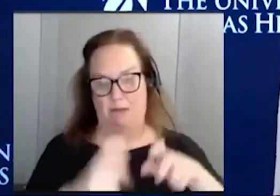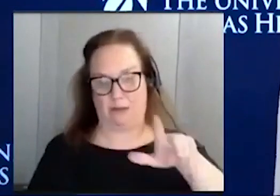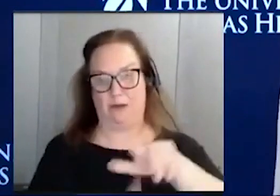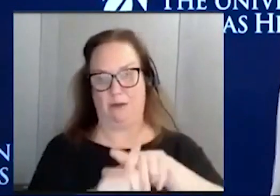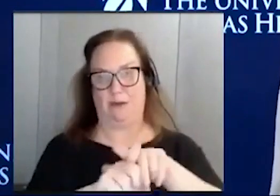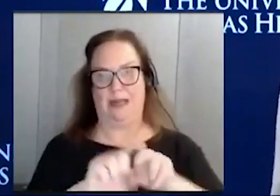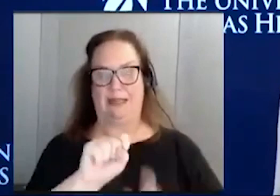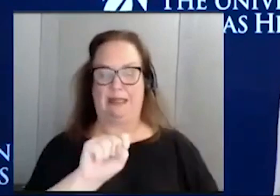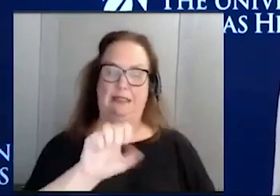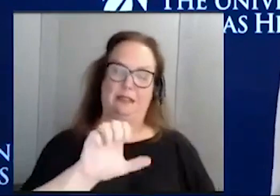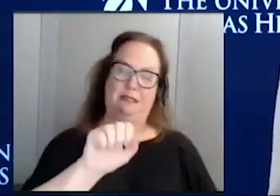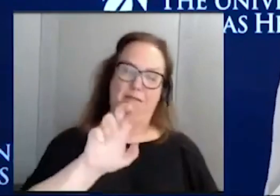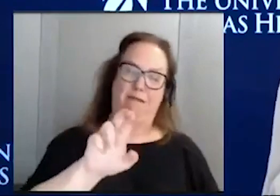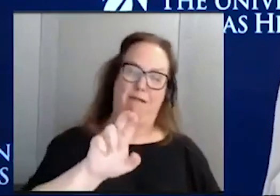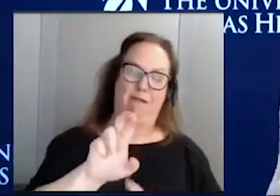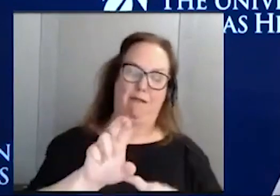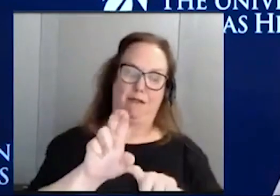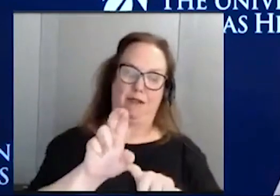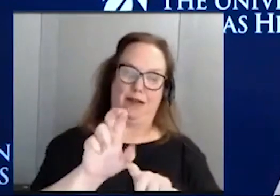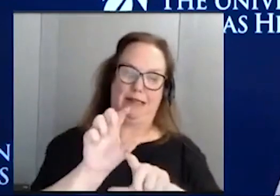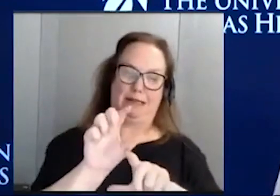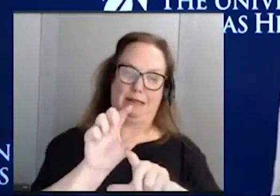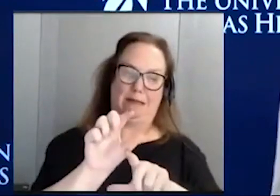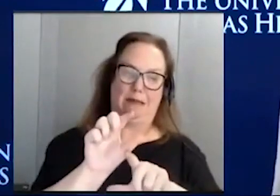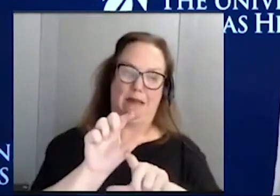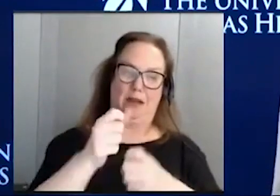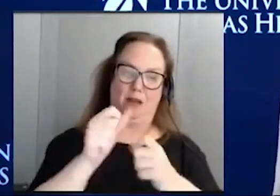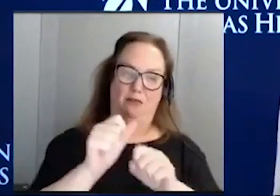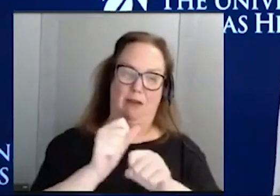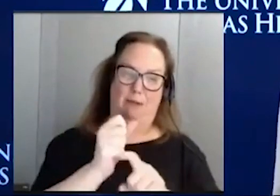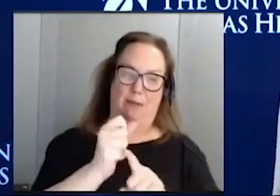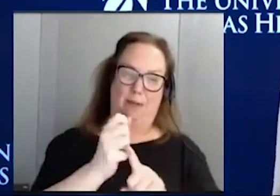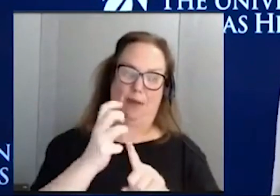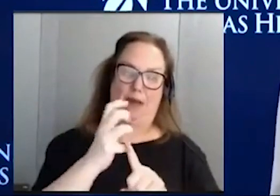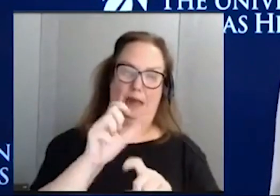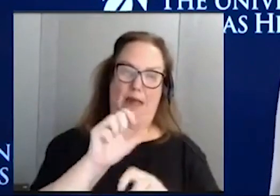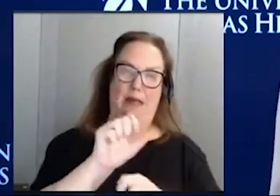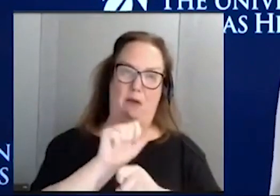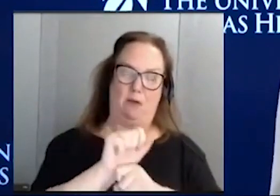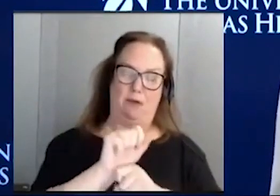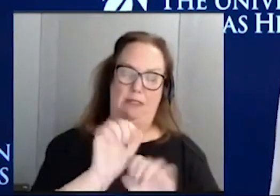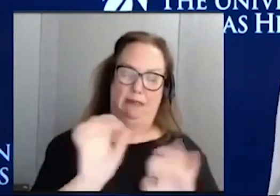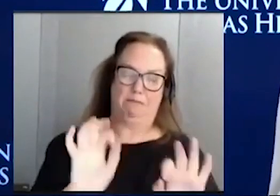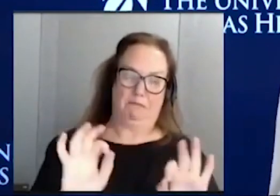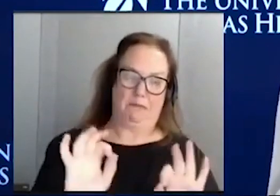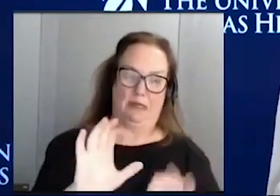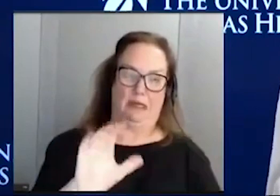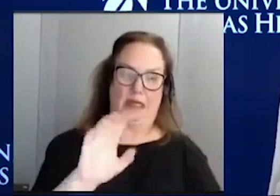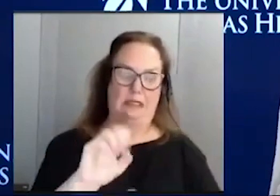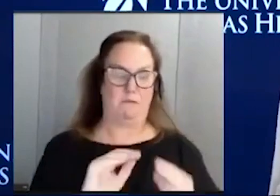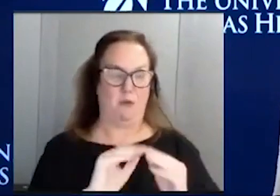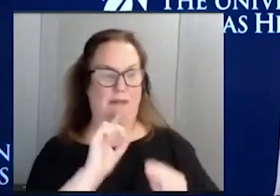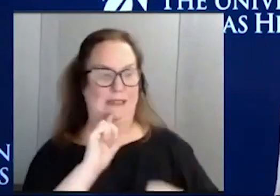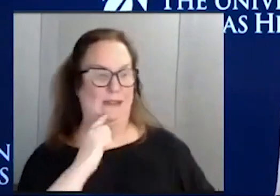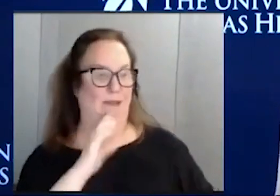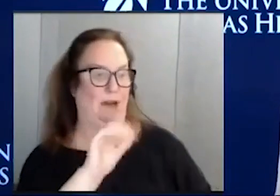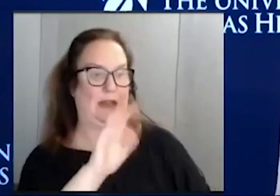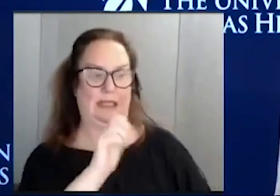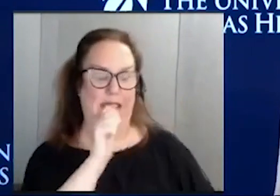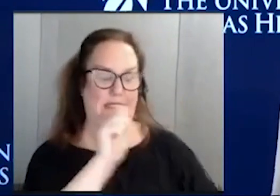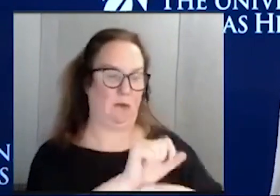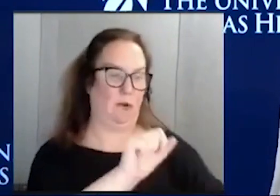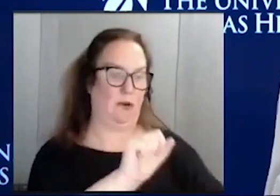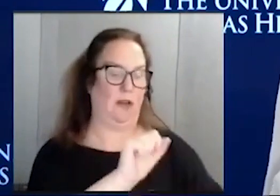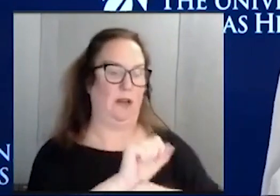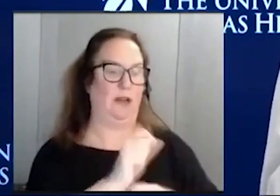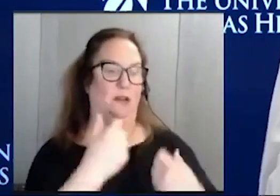and it gets smaller. You try and dilate it. That works in mild cases. In more severe cases, it doesn't. Then you try to resect that part of the